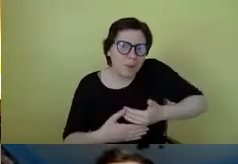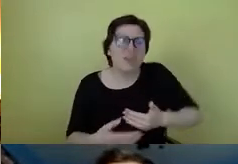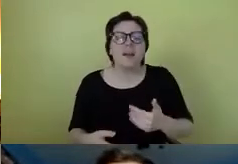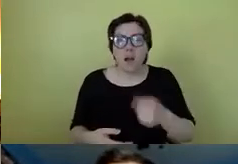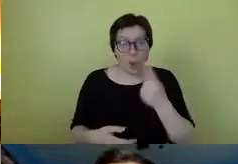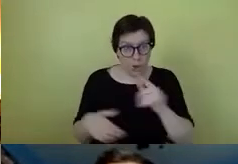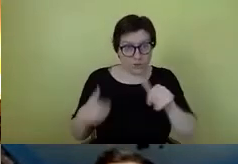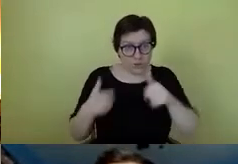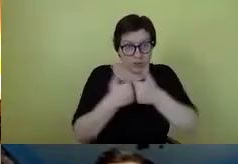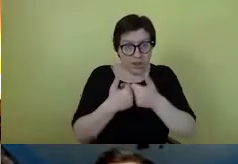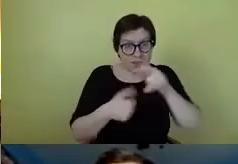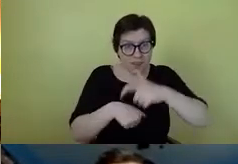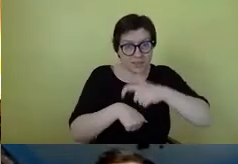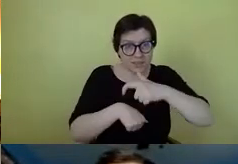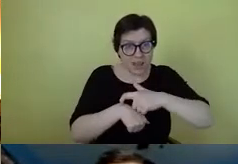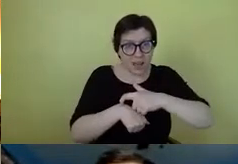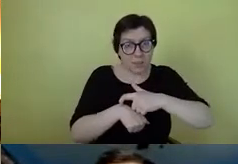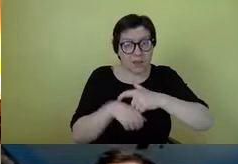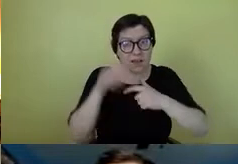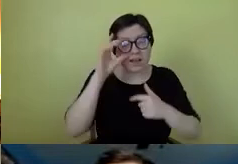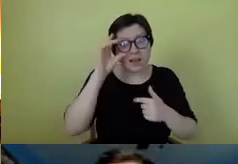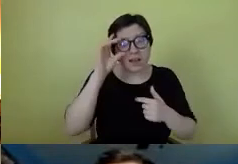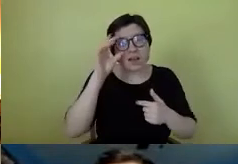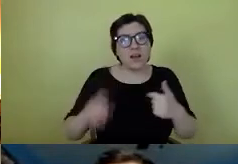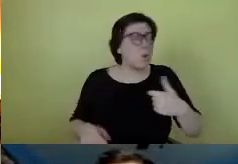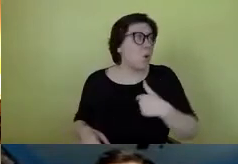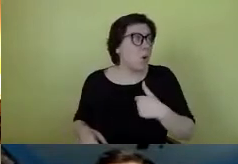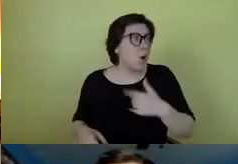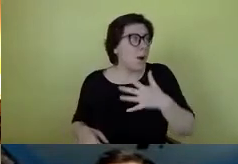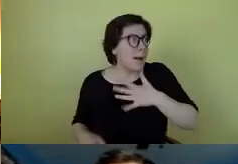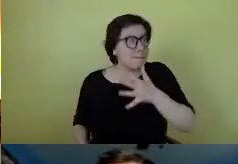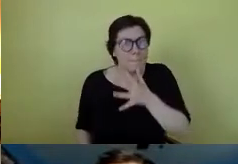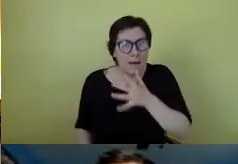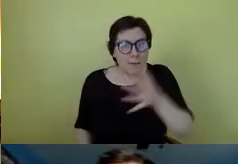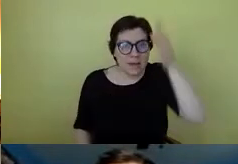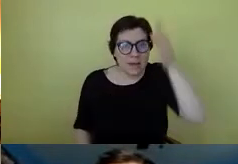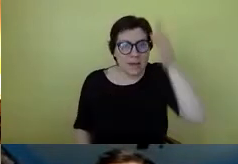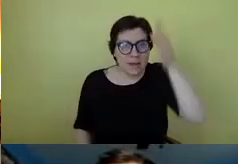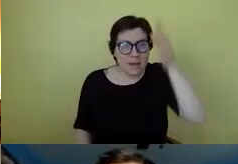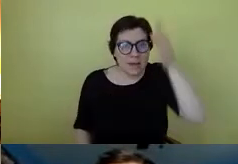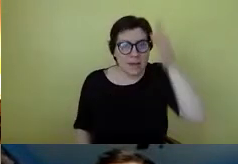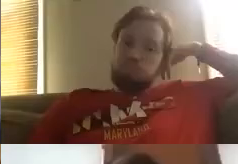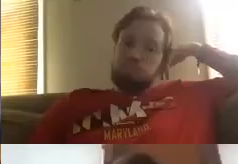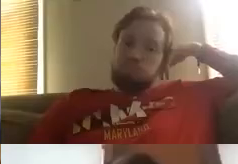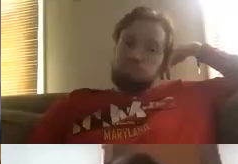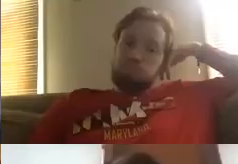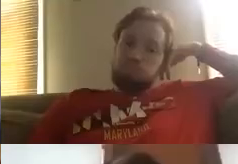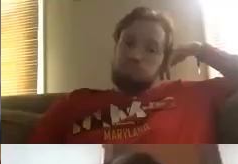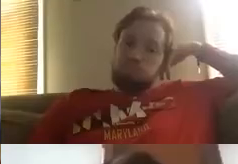is, I'm no longer with Mom and Dad. How am I going to be safe? How am I going to